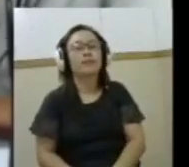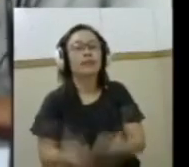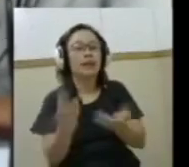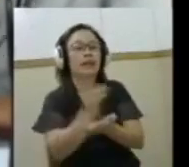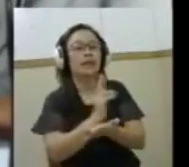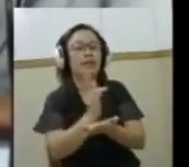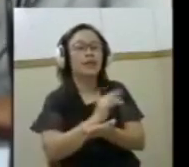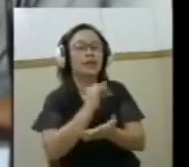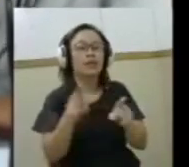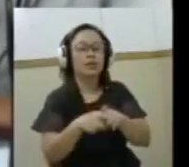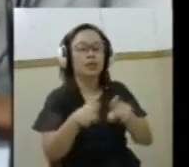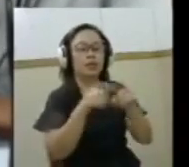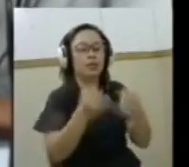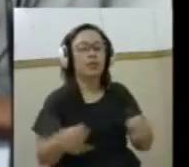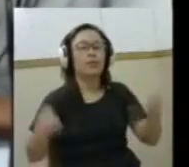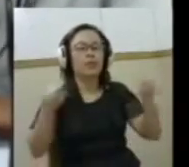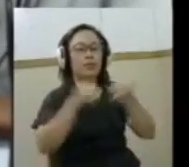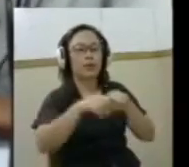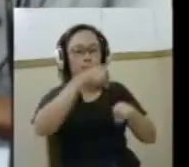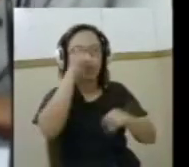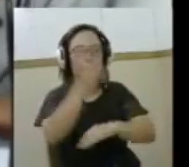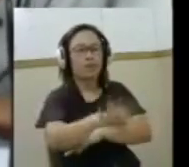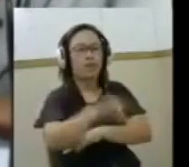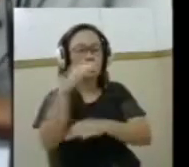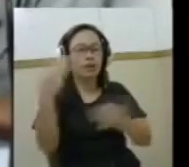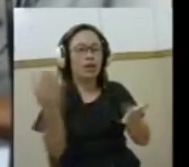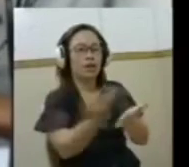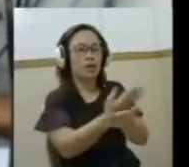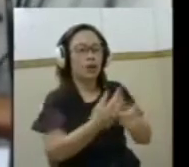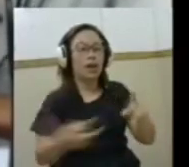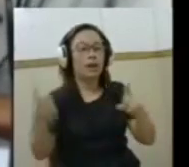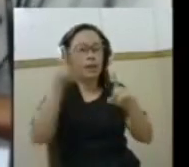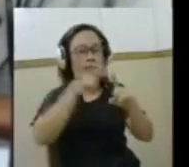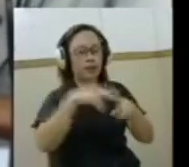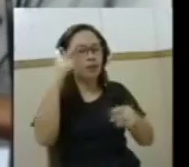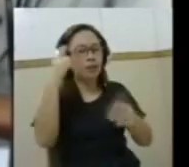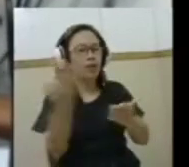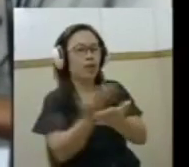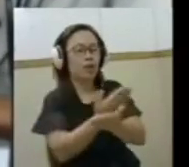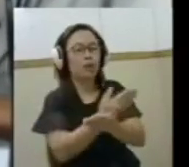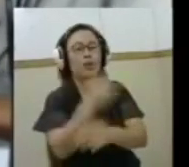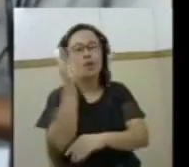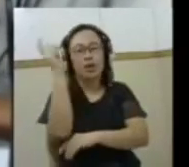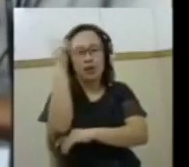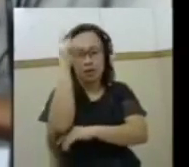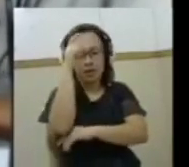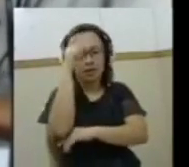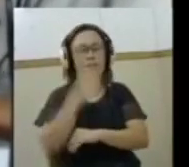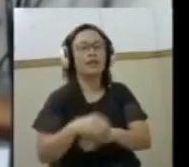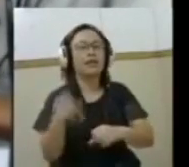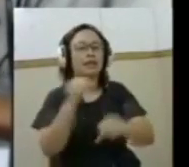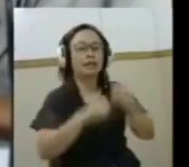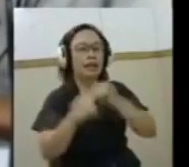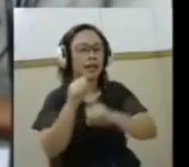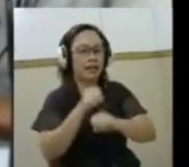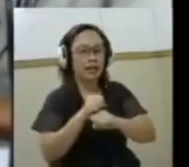research is important because we can find new applications for the newly obtained knowledge. Exactly. Science dictates that